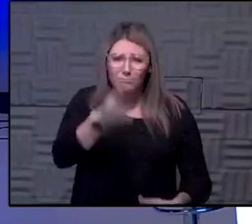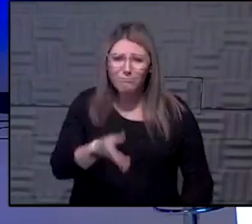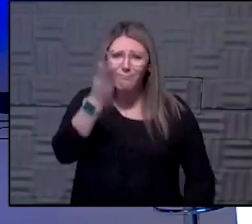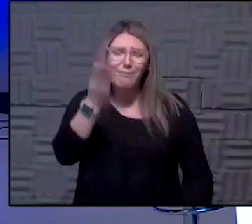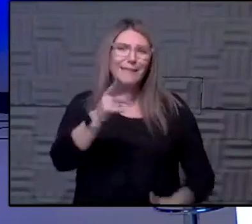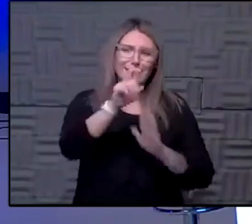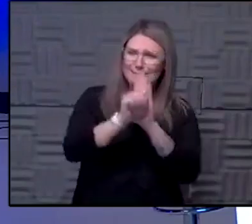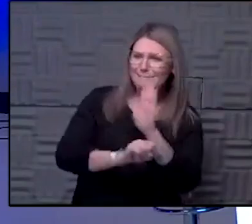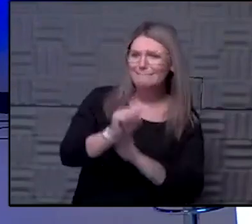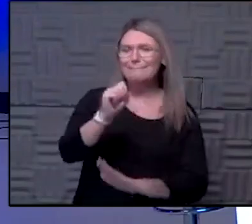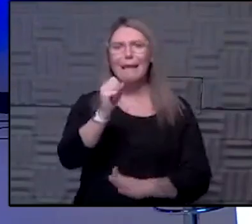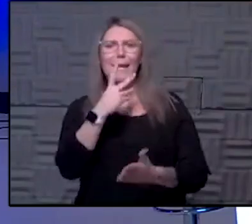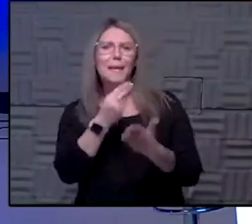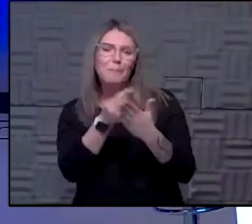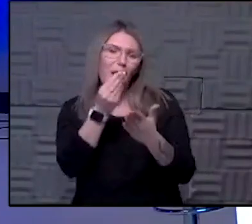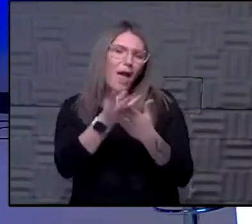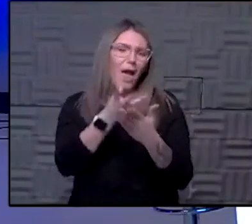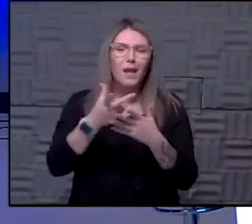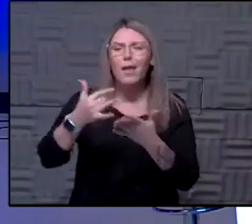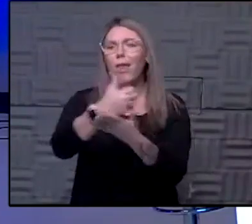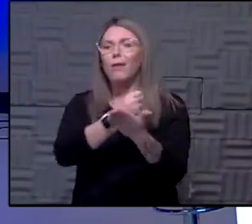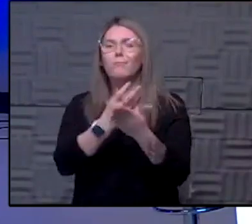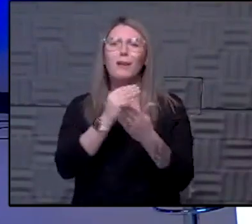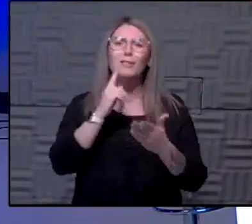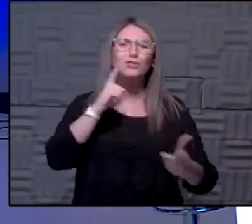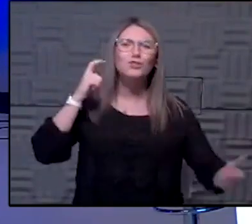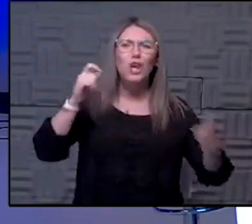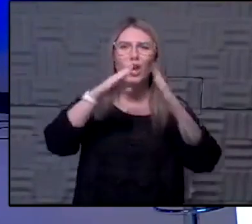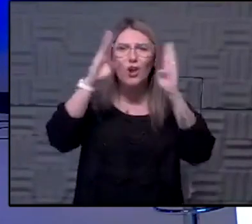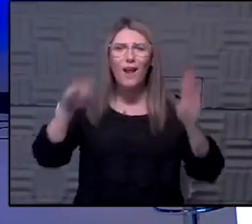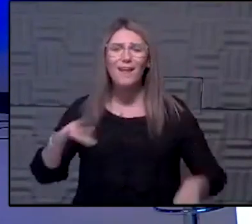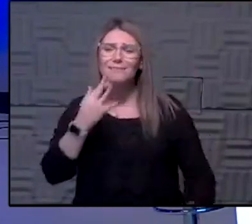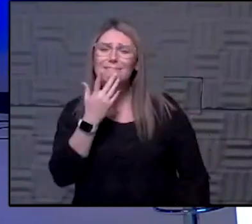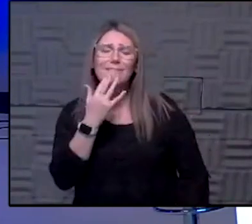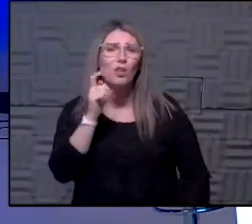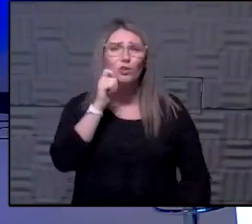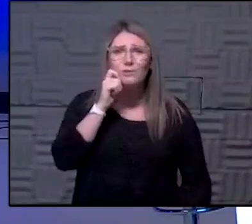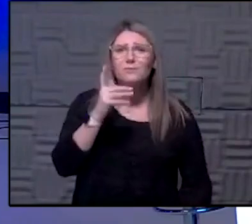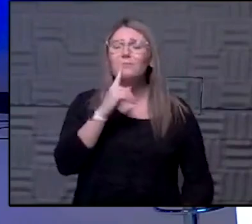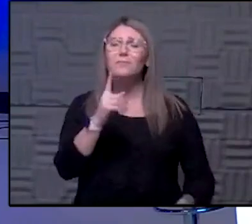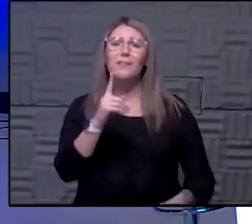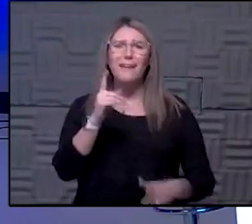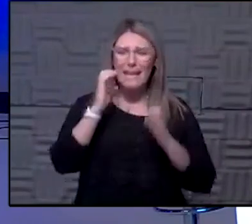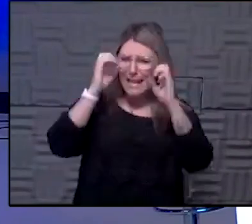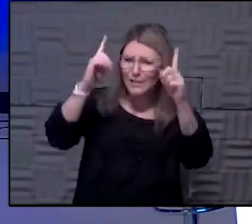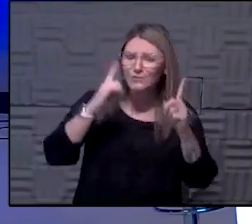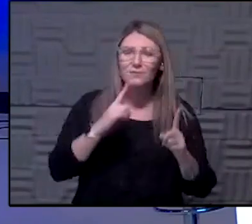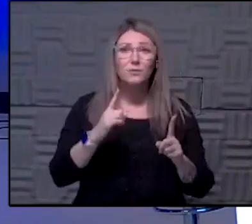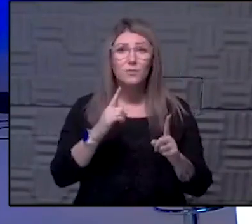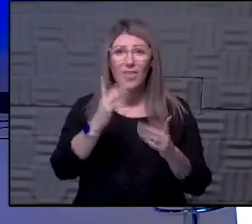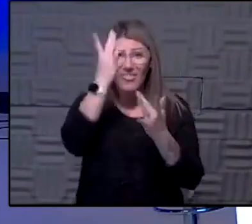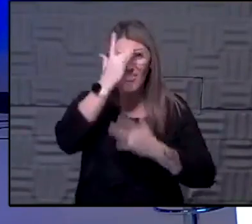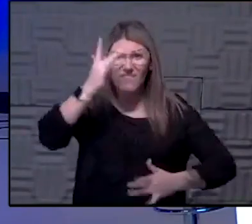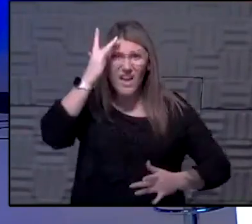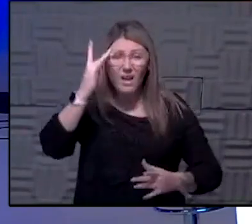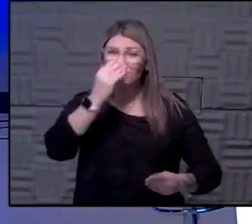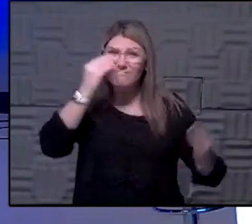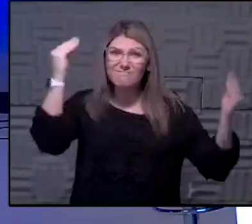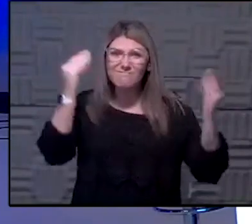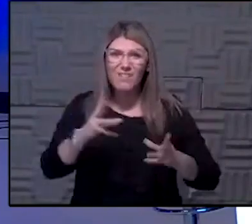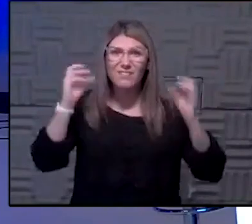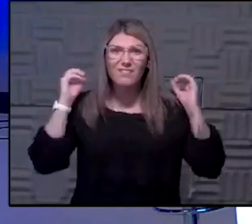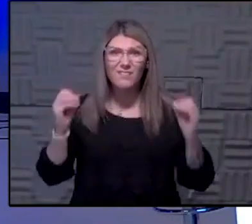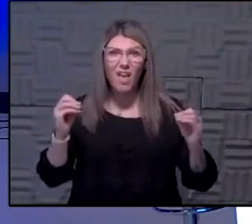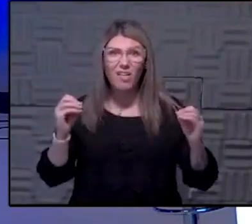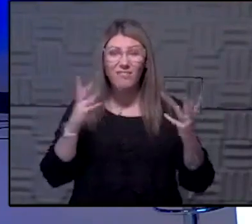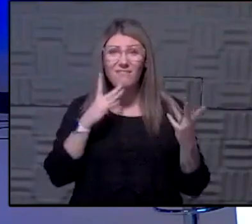in, who you think you are, how much money to make, how big your house is, what color your skin is, how educated you are. The virus doesn't care about any of that, because in the eyes